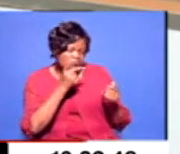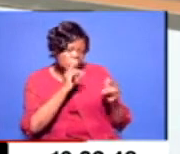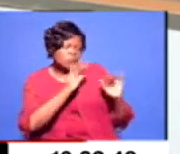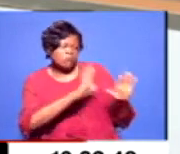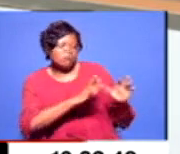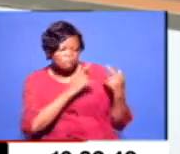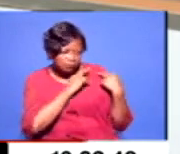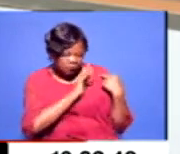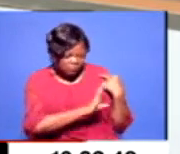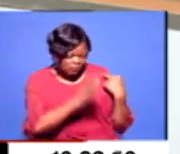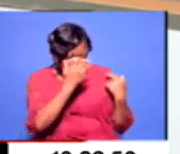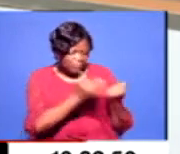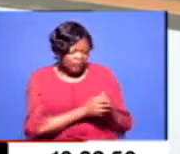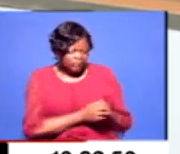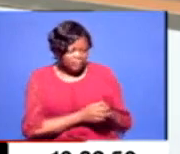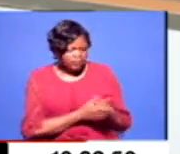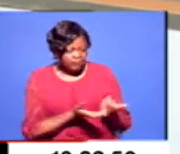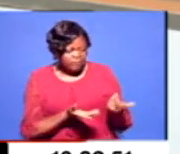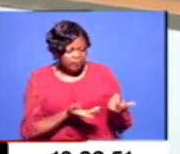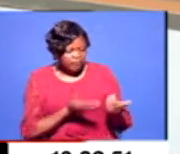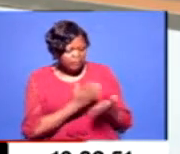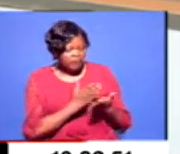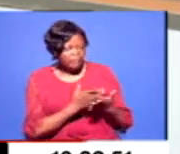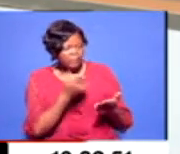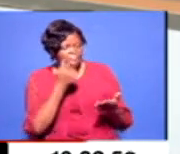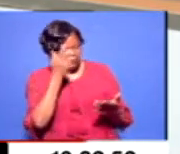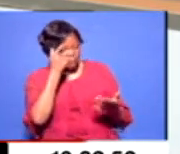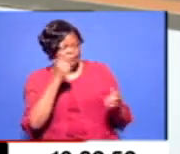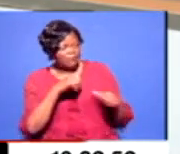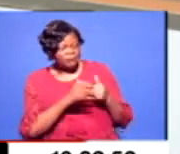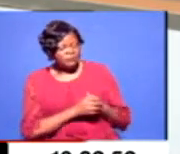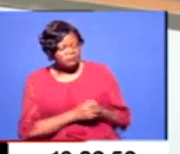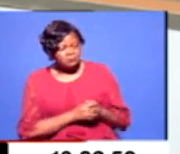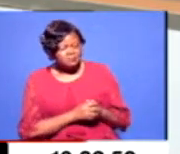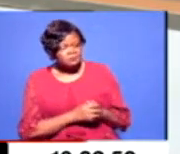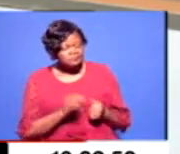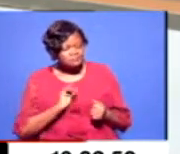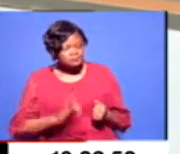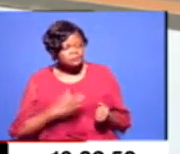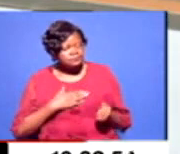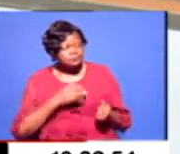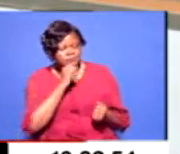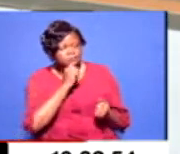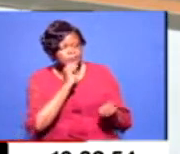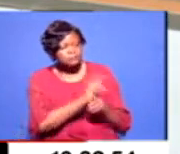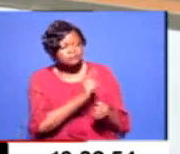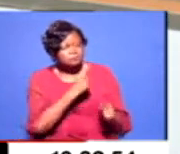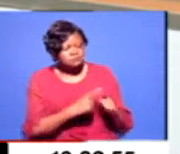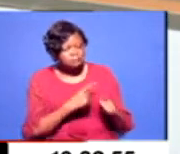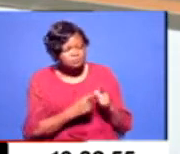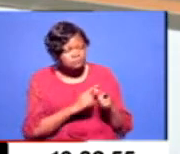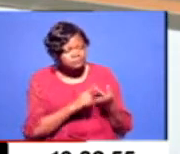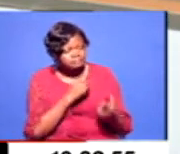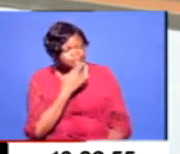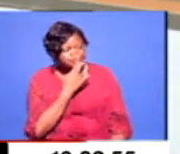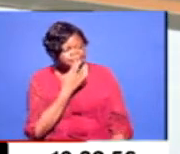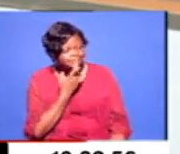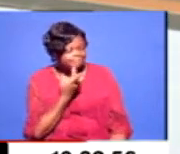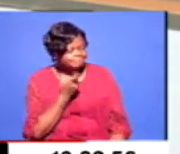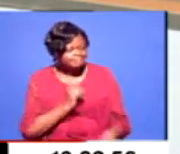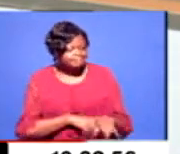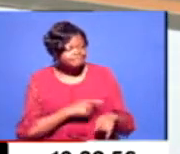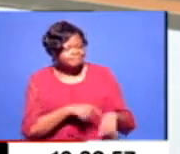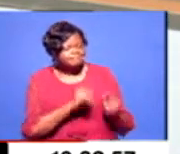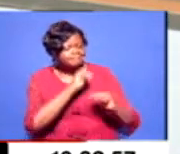duties, because I'm looking at my 11-year-old daughter, and well, when she's at